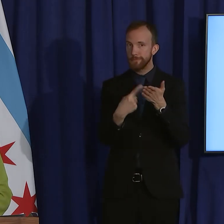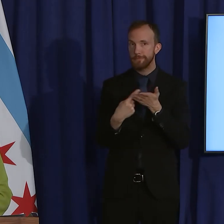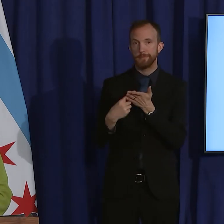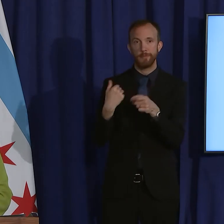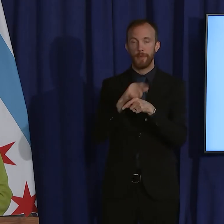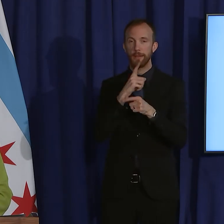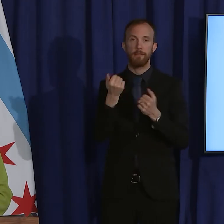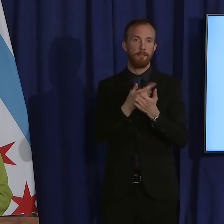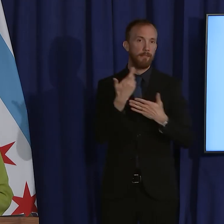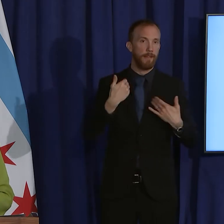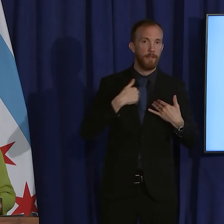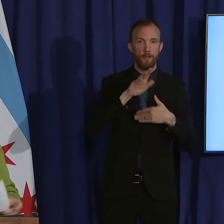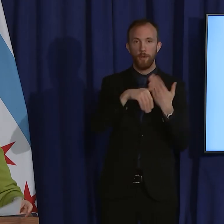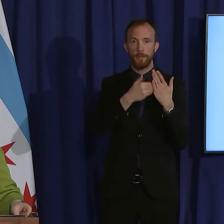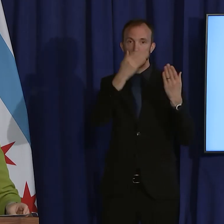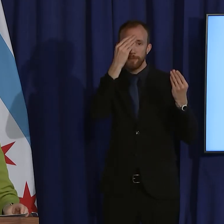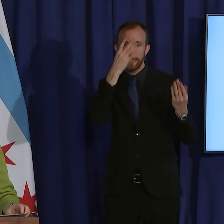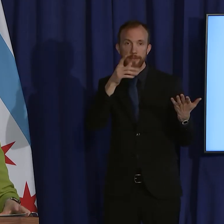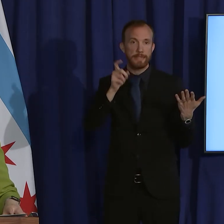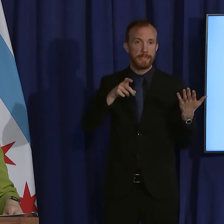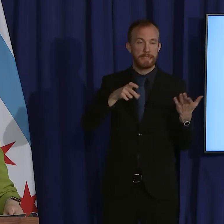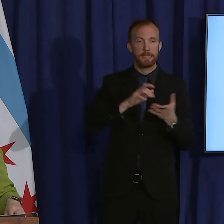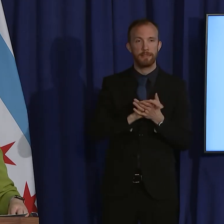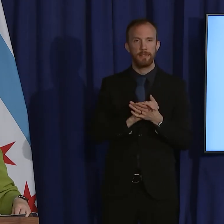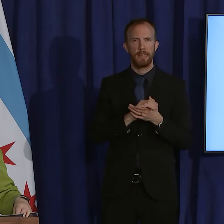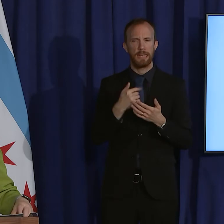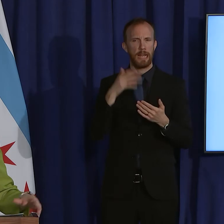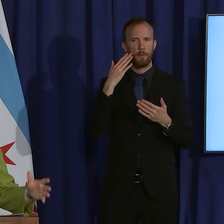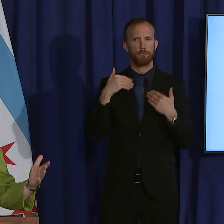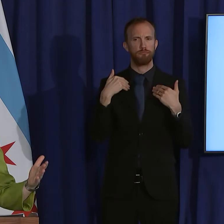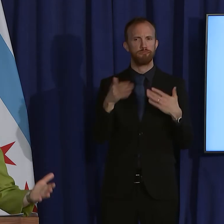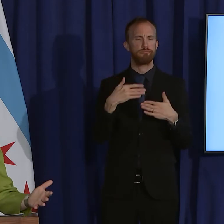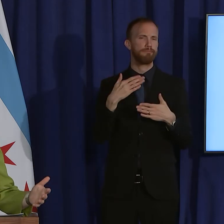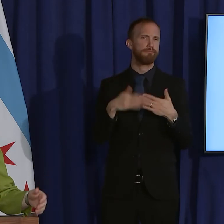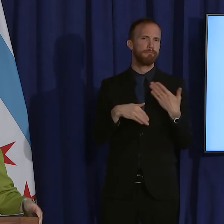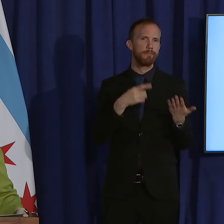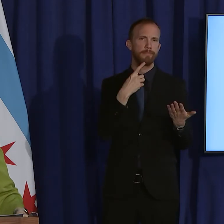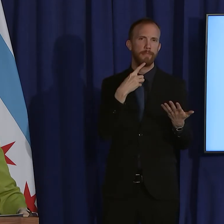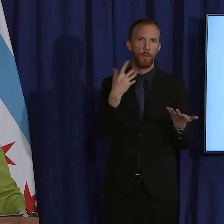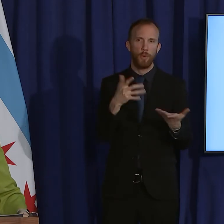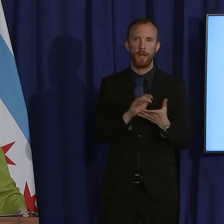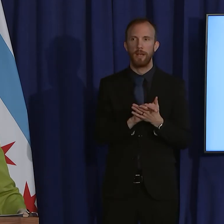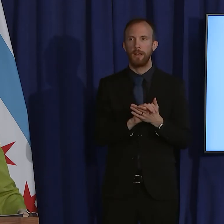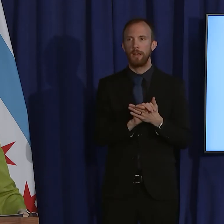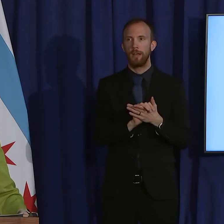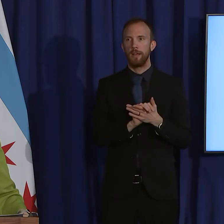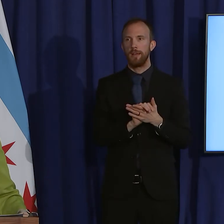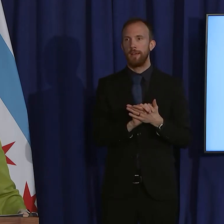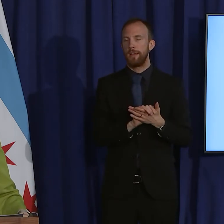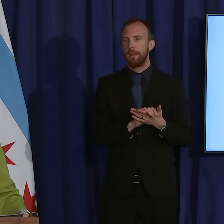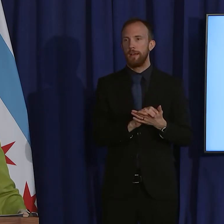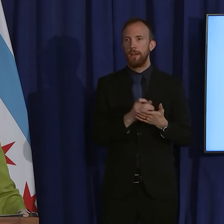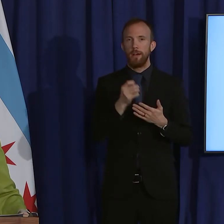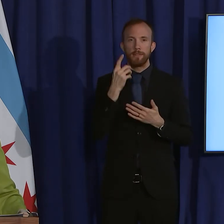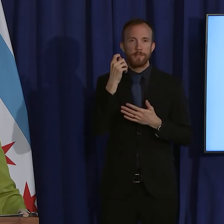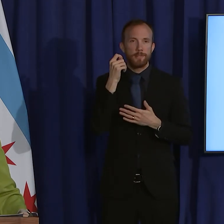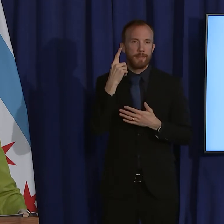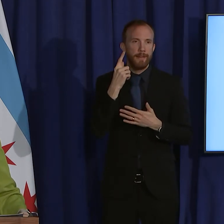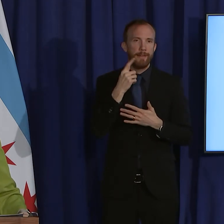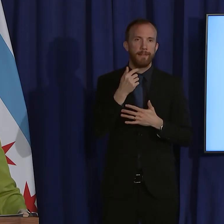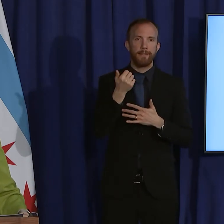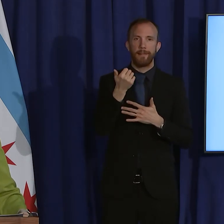need. And I just want to finish by saying that, all reports of adverse events following